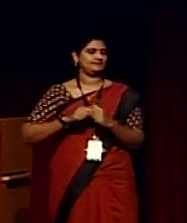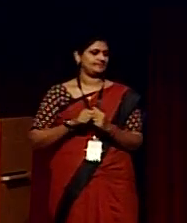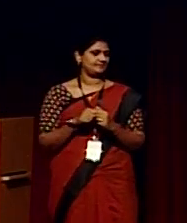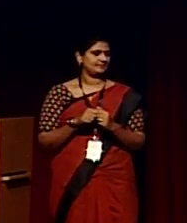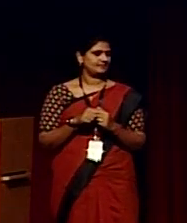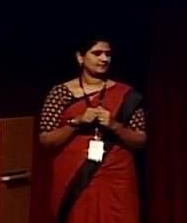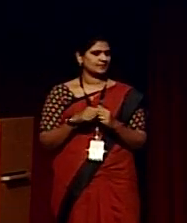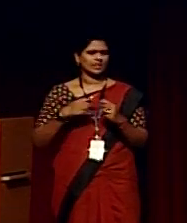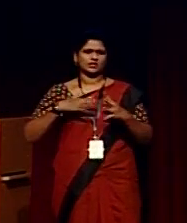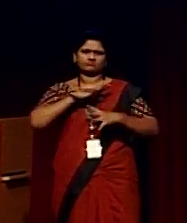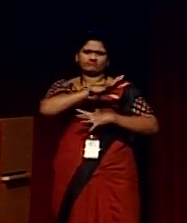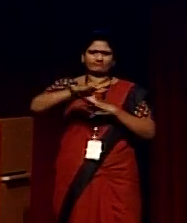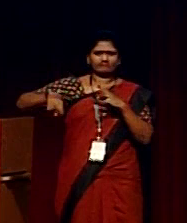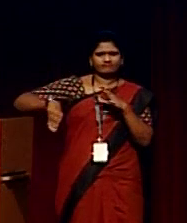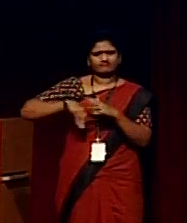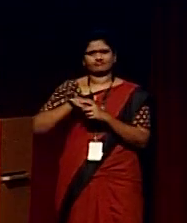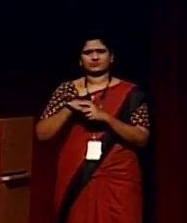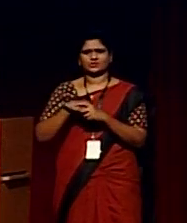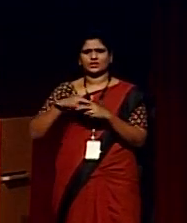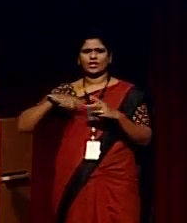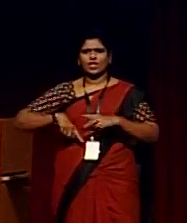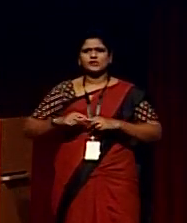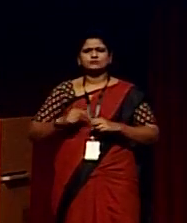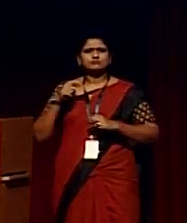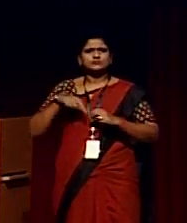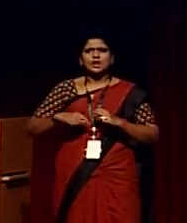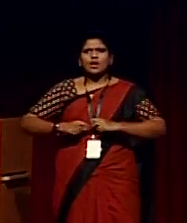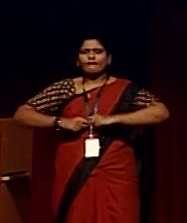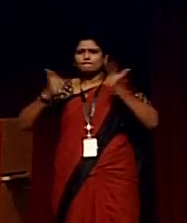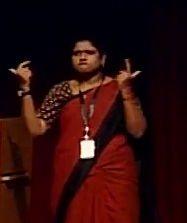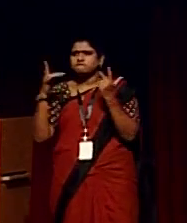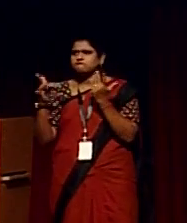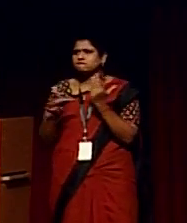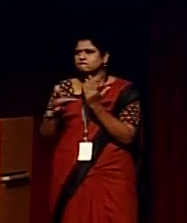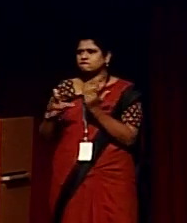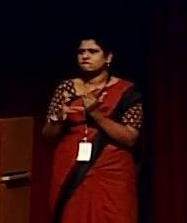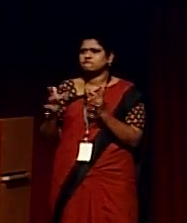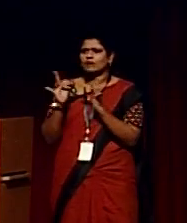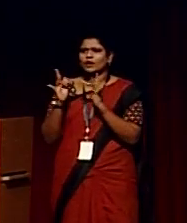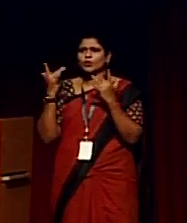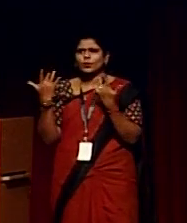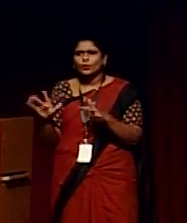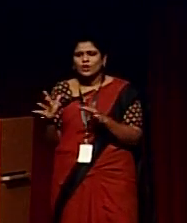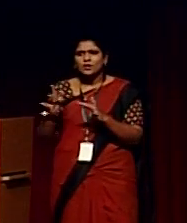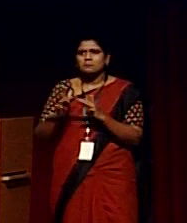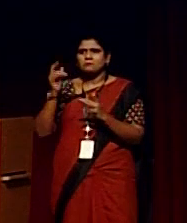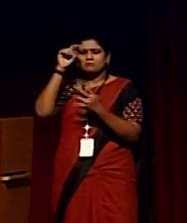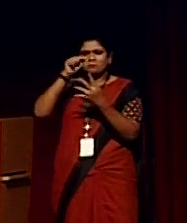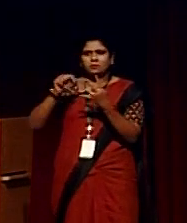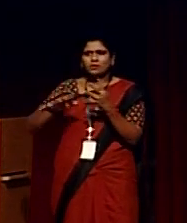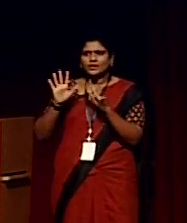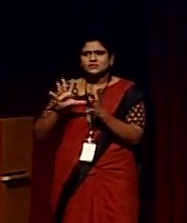Put together, use the richness of the web, all the standards that are already out there, the HTML, the CSS,